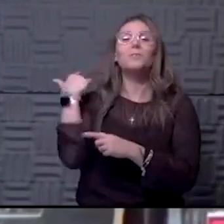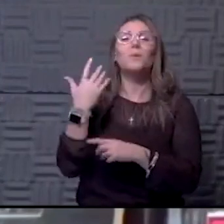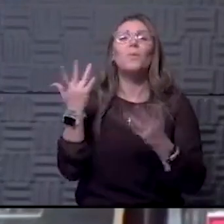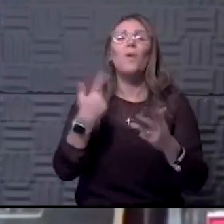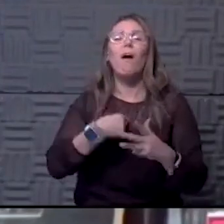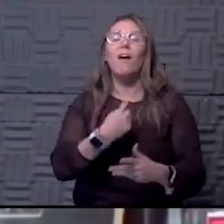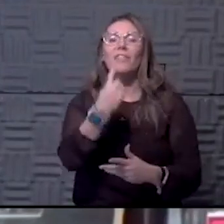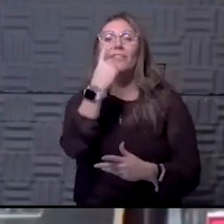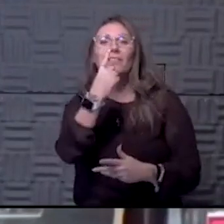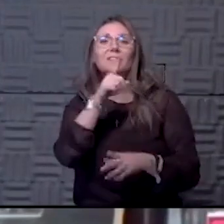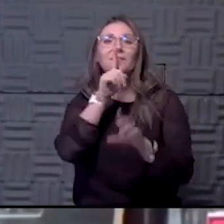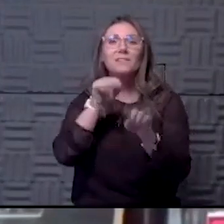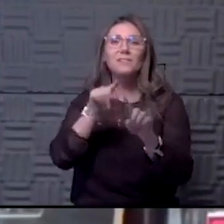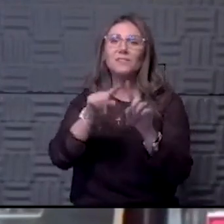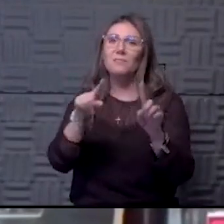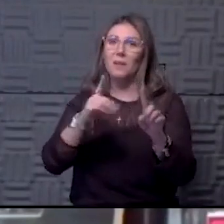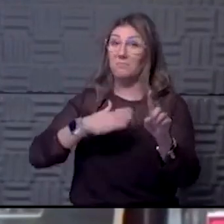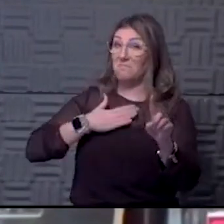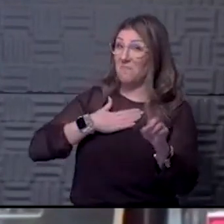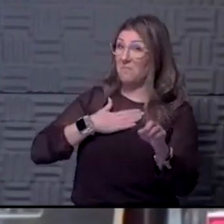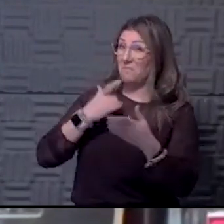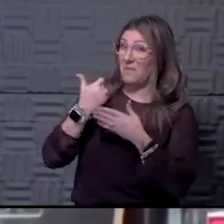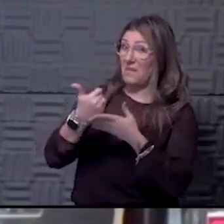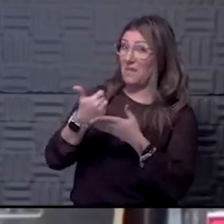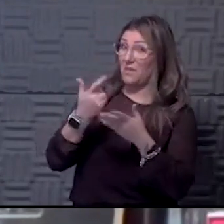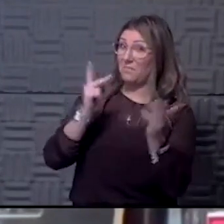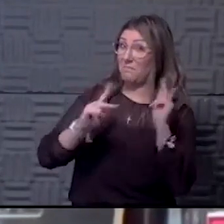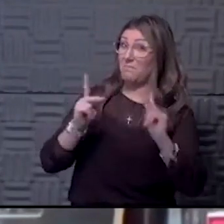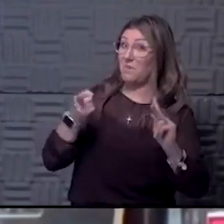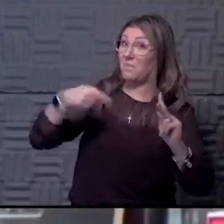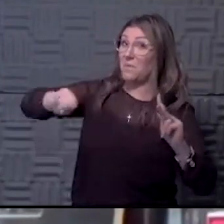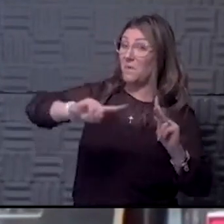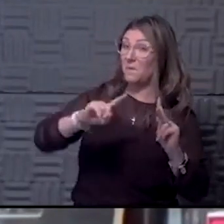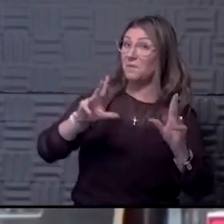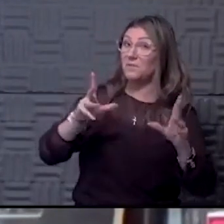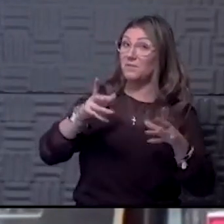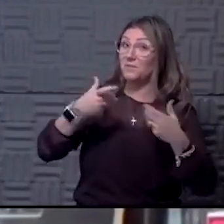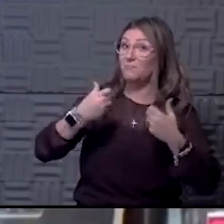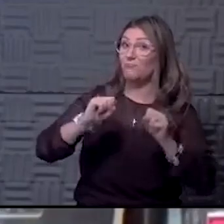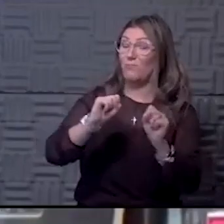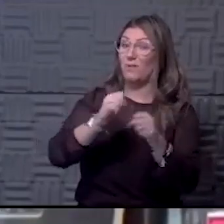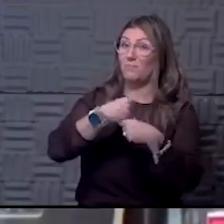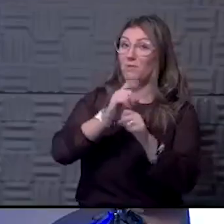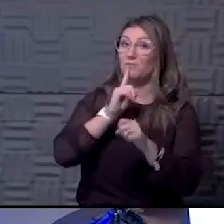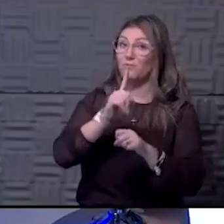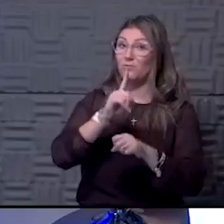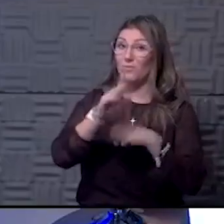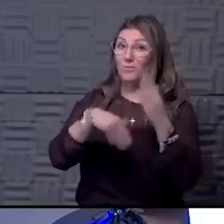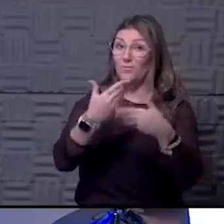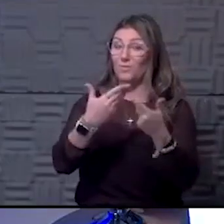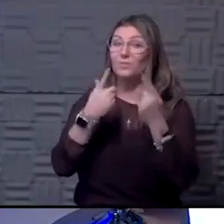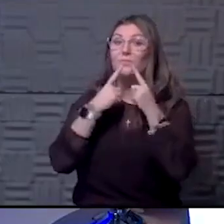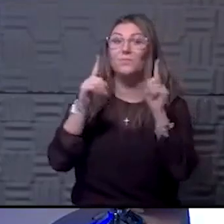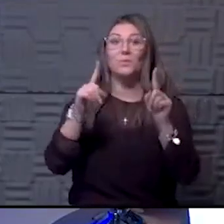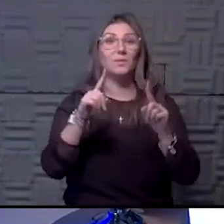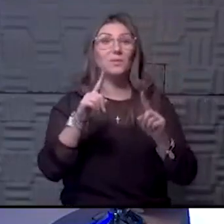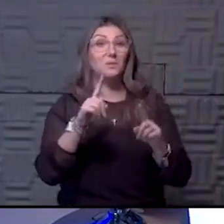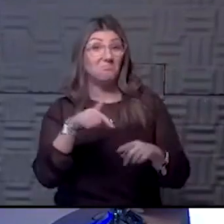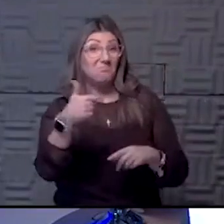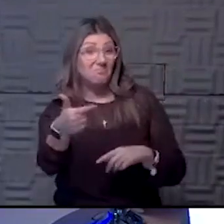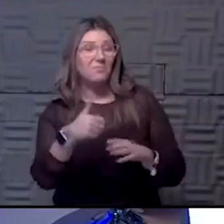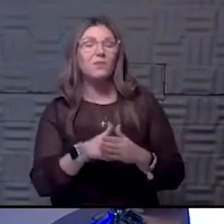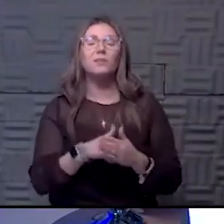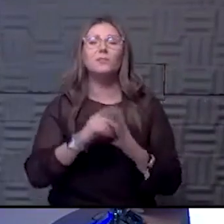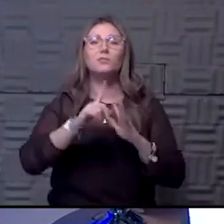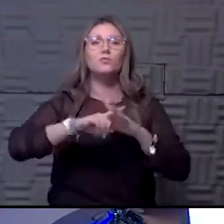is, but I'd be glad to have some help from those who are in the business of trying to make sure this process works. I think it starts by understanding